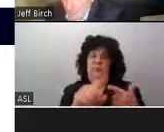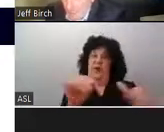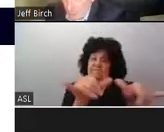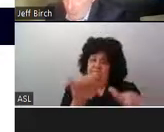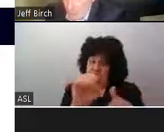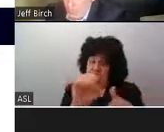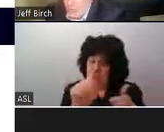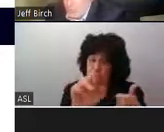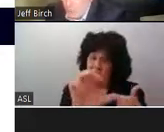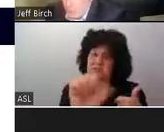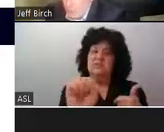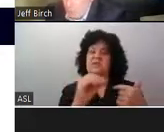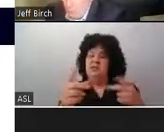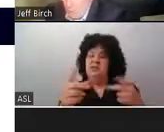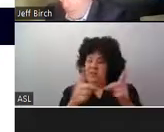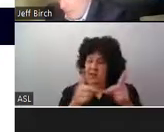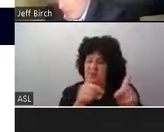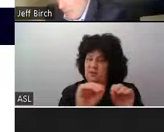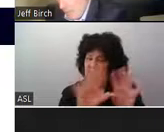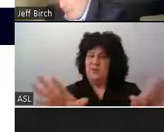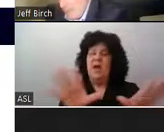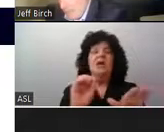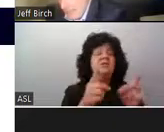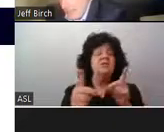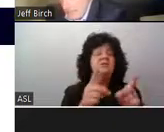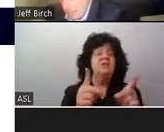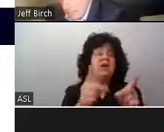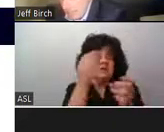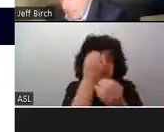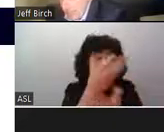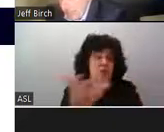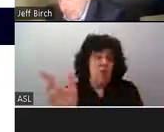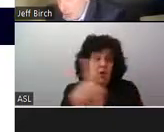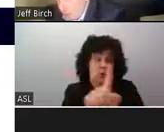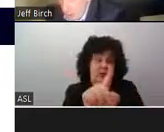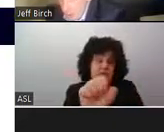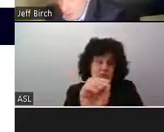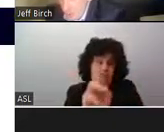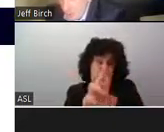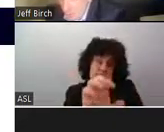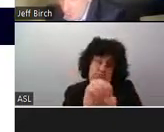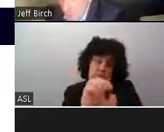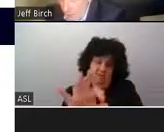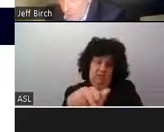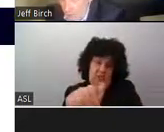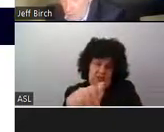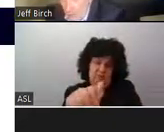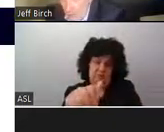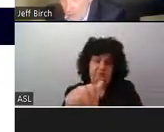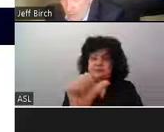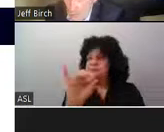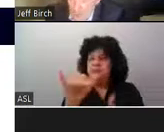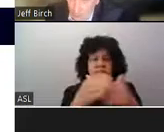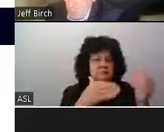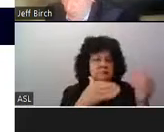defining the metric and the source of where that information, that data is coming from. Just so regardless of who you call at FBI, if you need